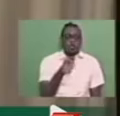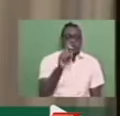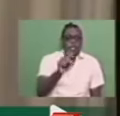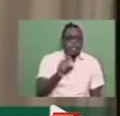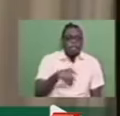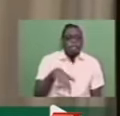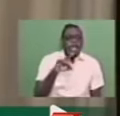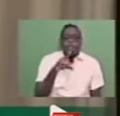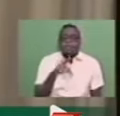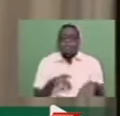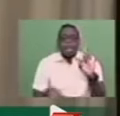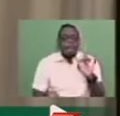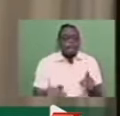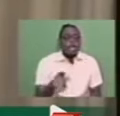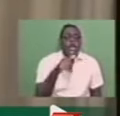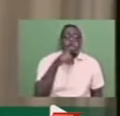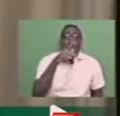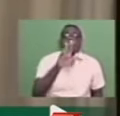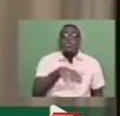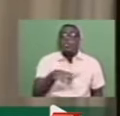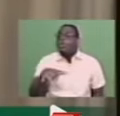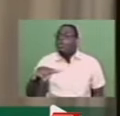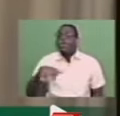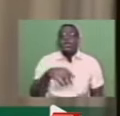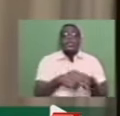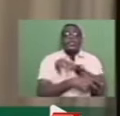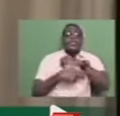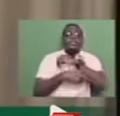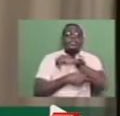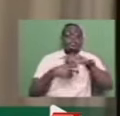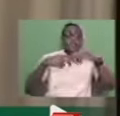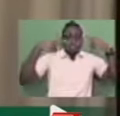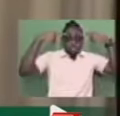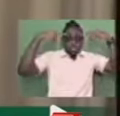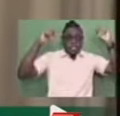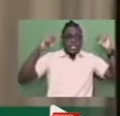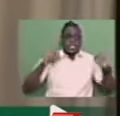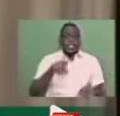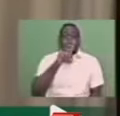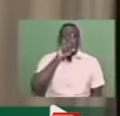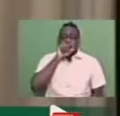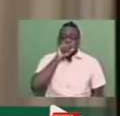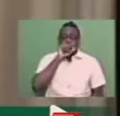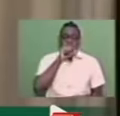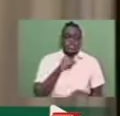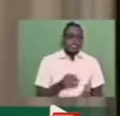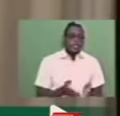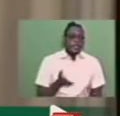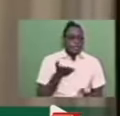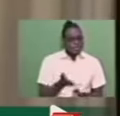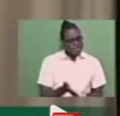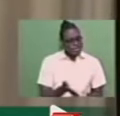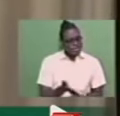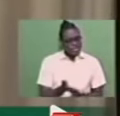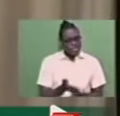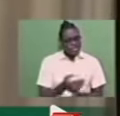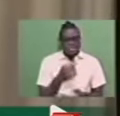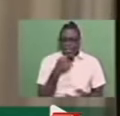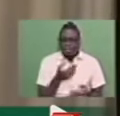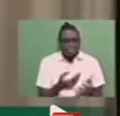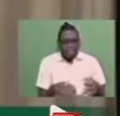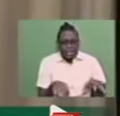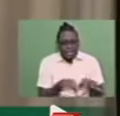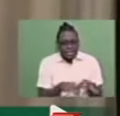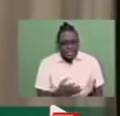Prime Minister's peacock, dead or alive. Later, I would go into a little more detail